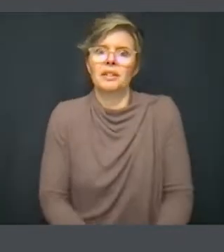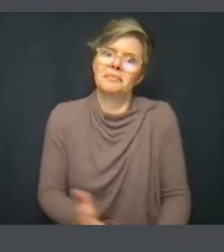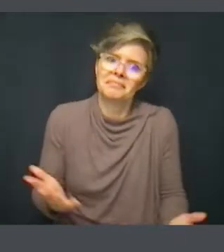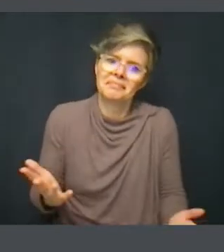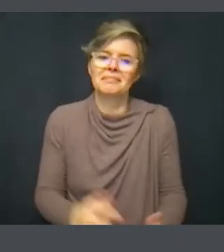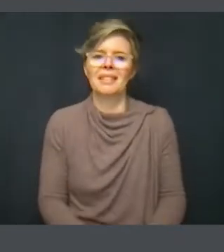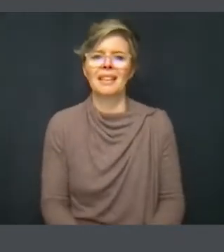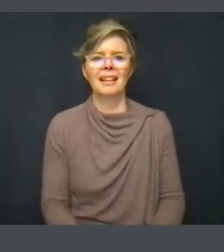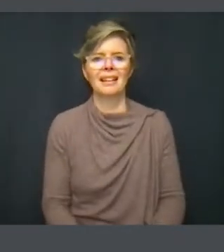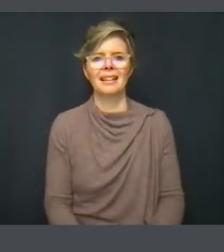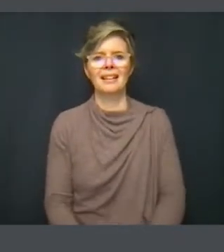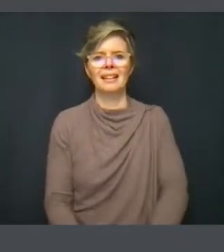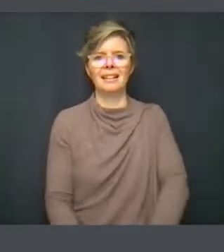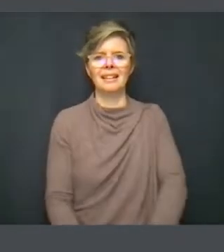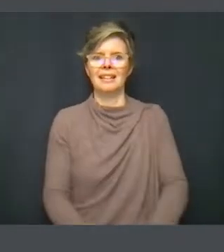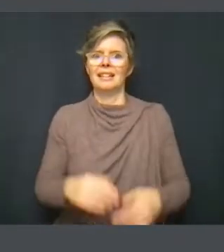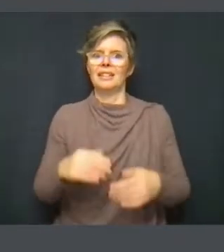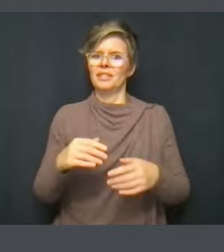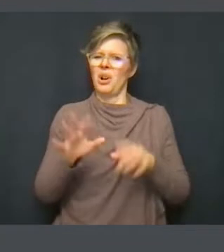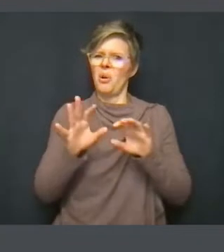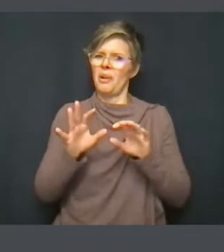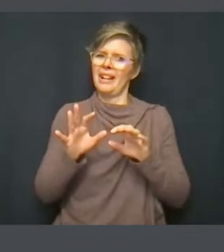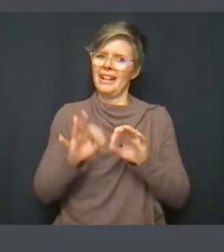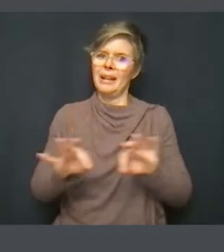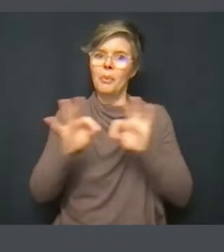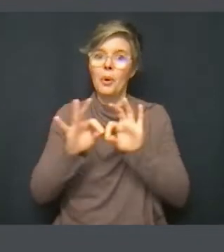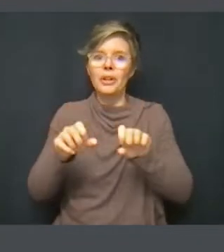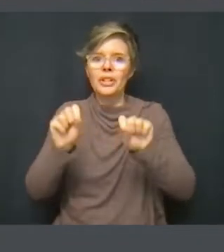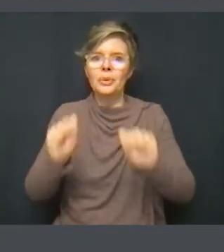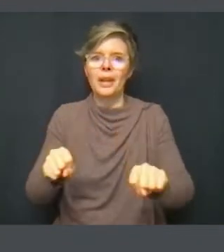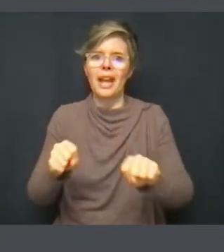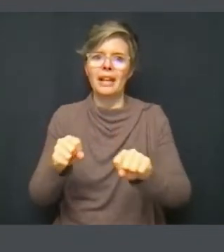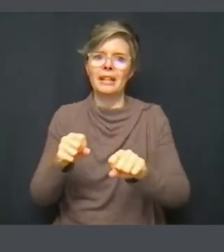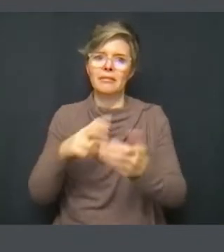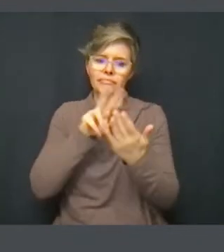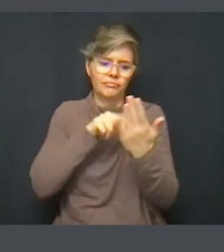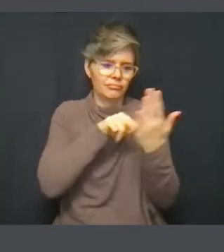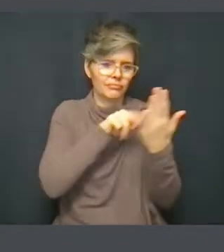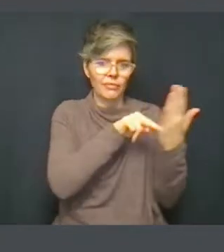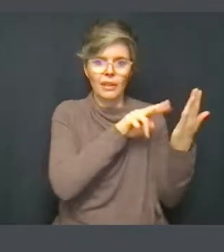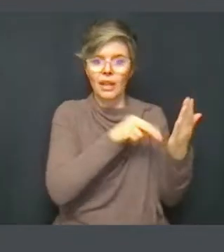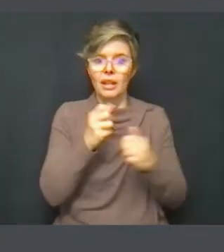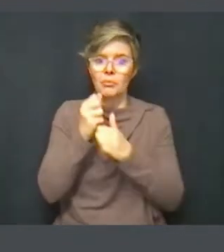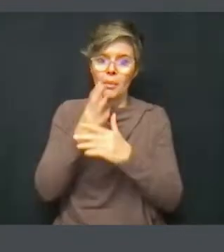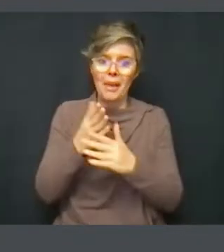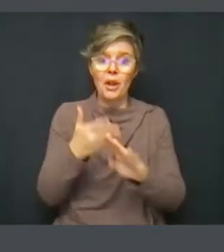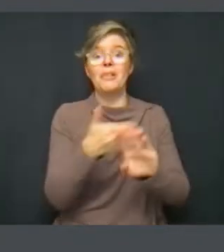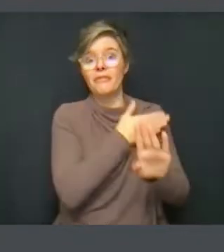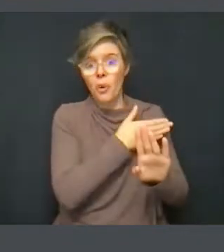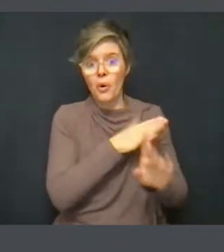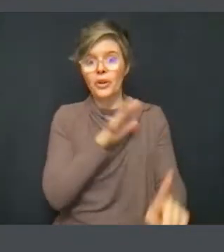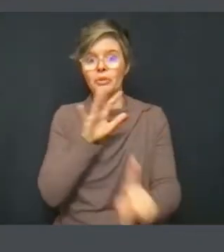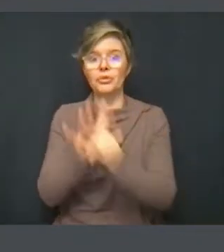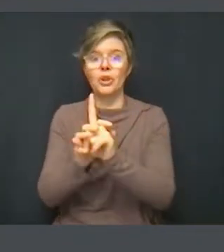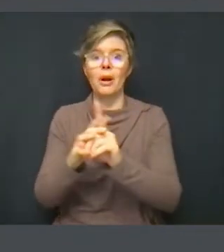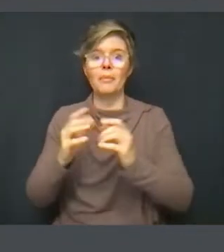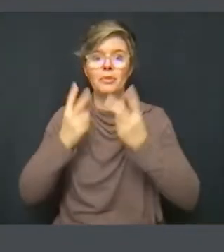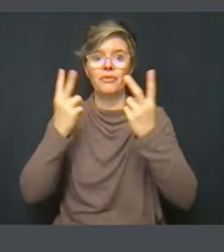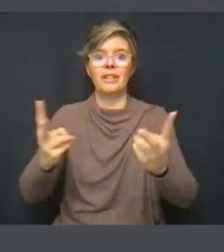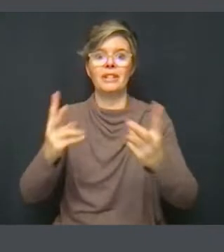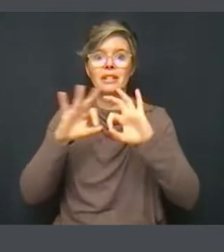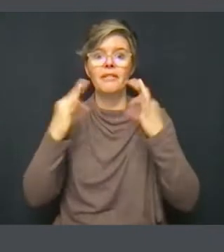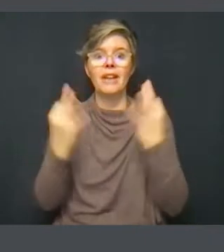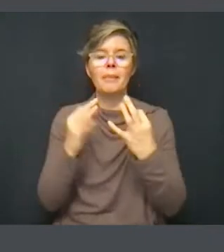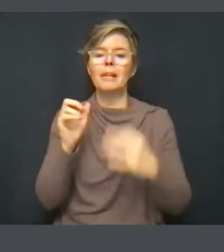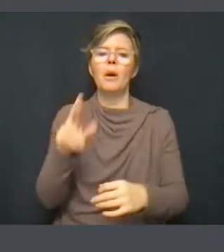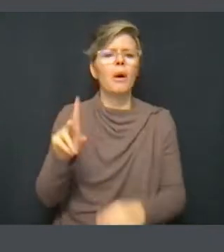you can kind of be prepared, or if you're not sure, you can always ask. It's totally okay to ask. And families usually really appreciate it